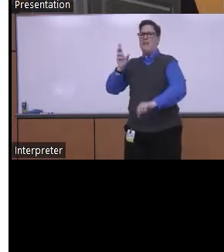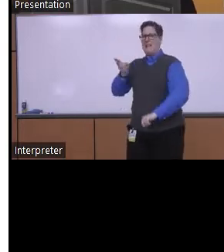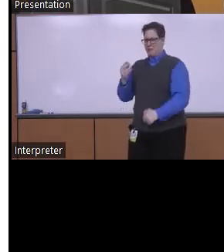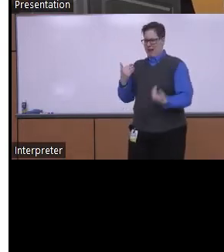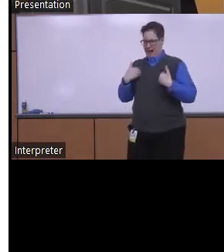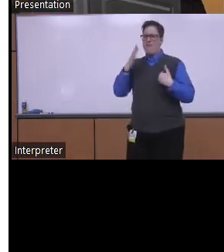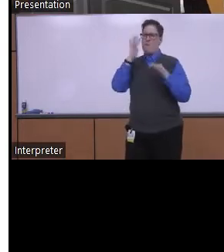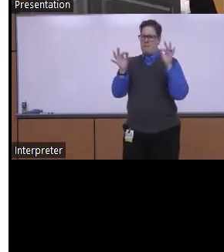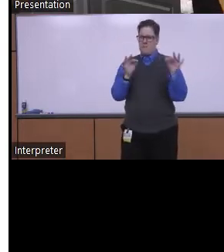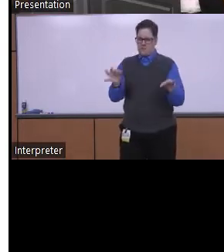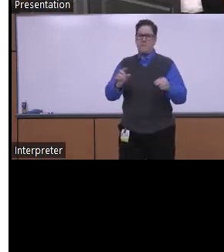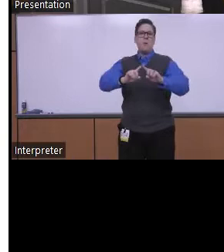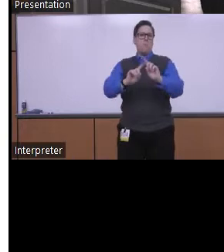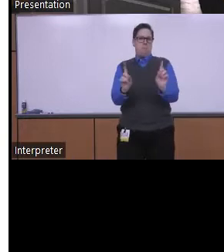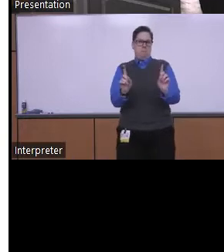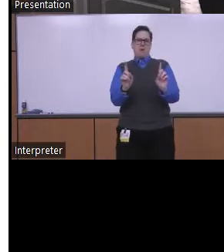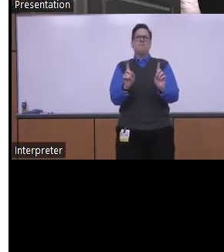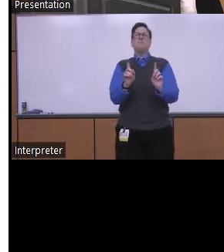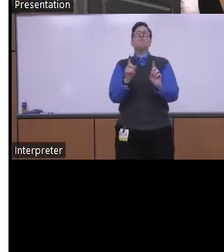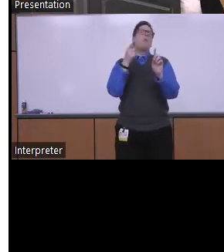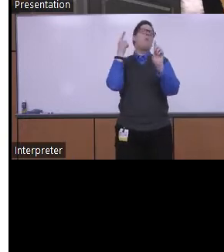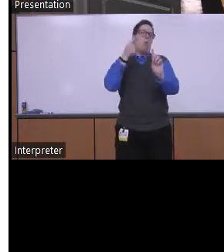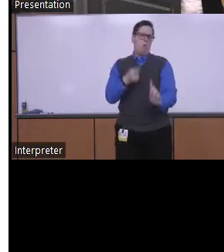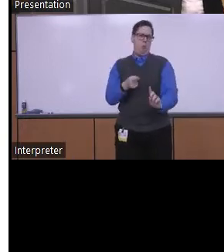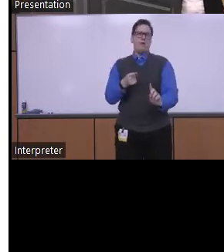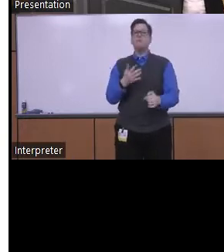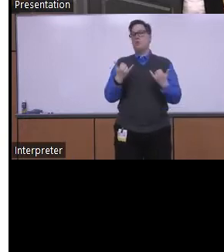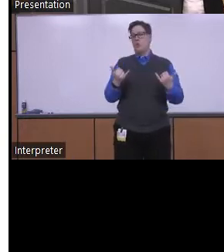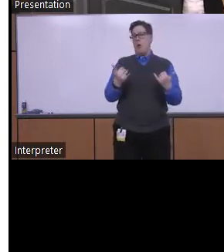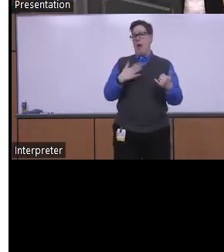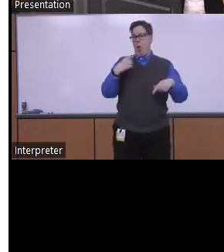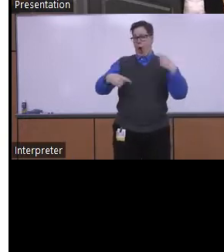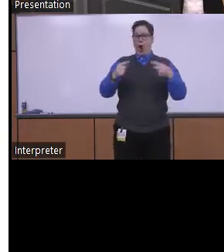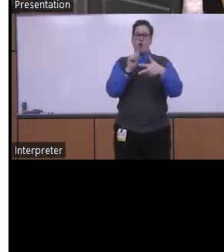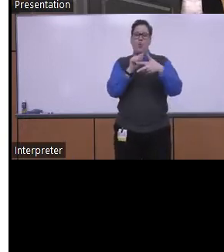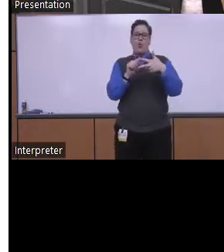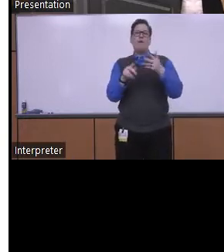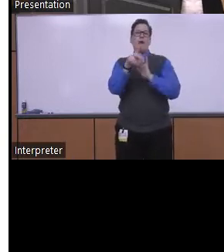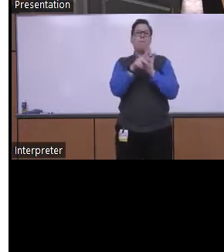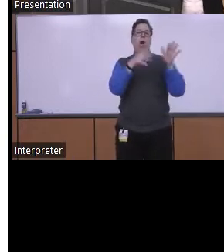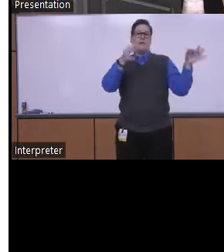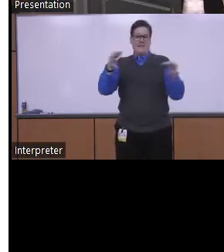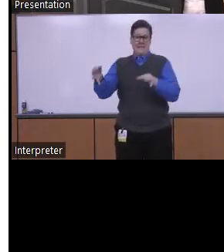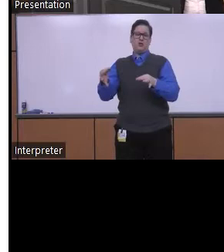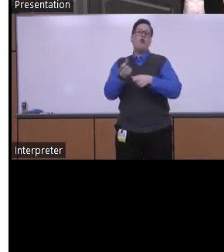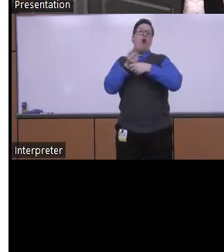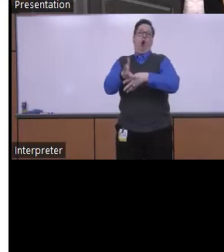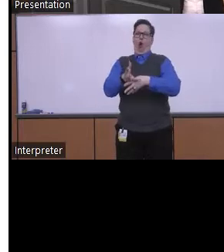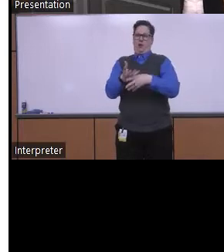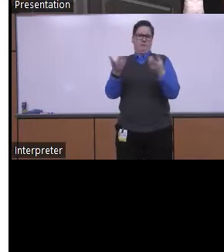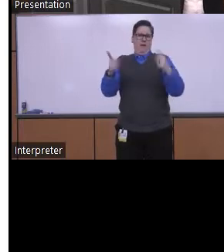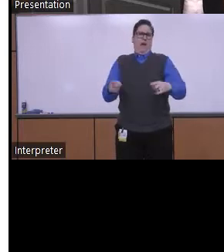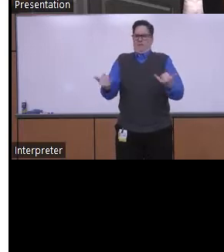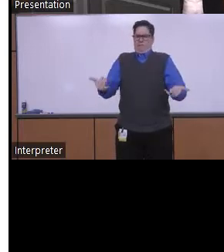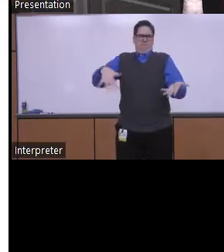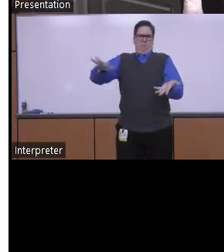I'm going to be talking about today. But just to kind of give you the main points, I'm going to argue today that three main policy decisions have shaped our current child